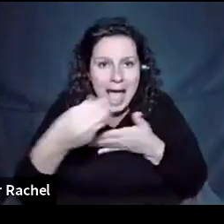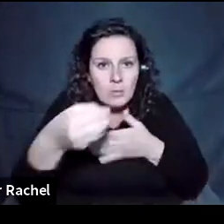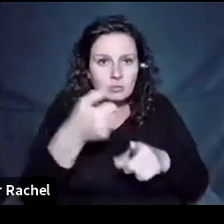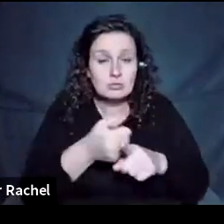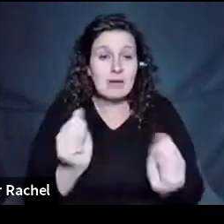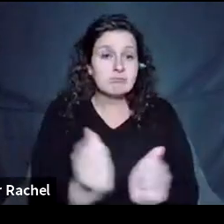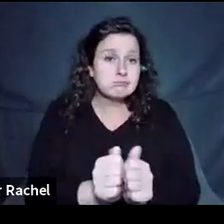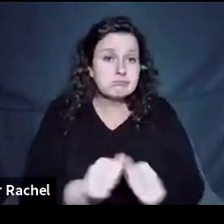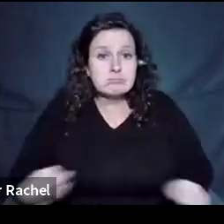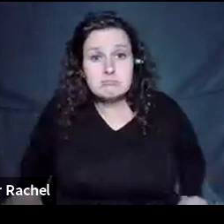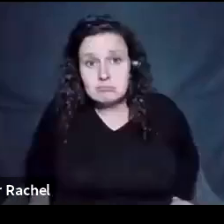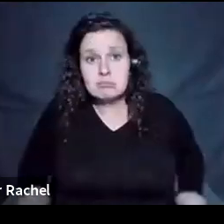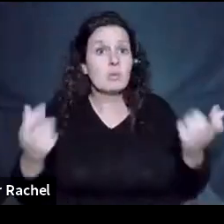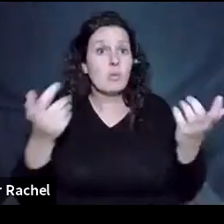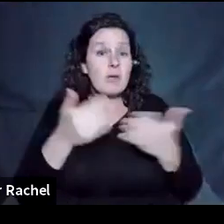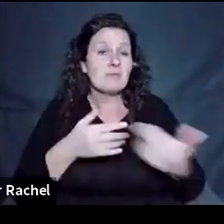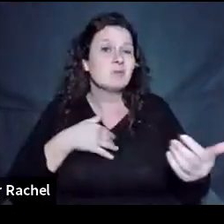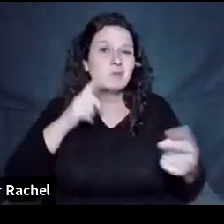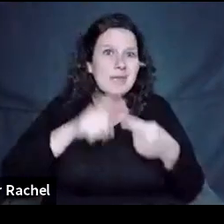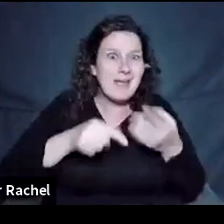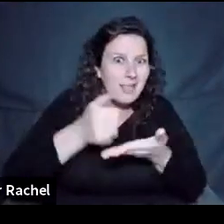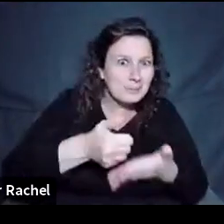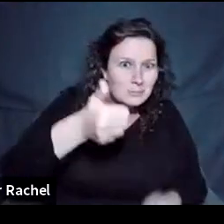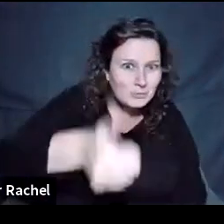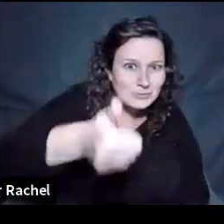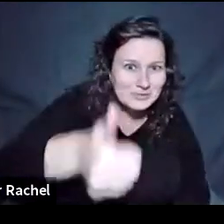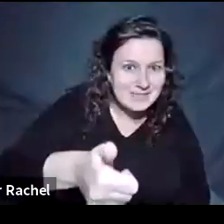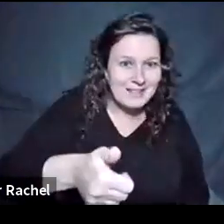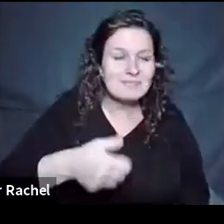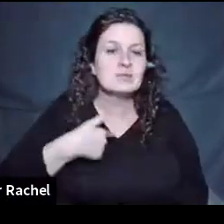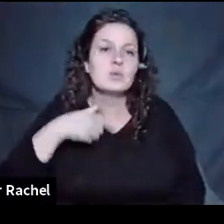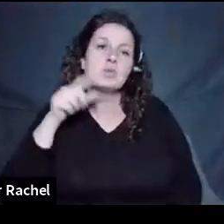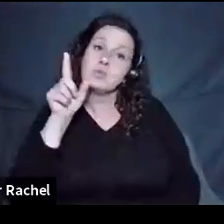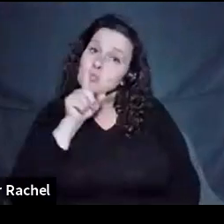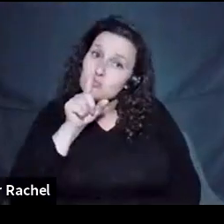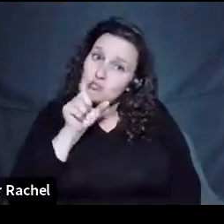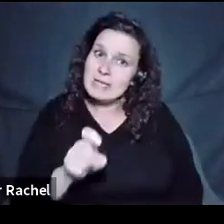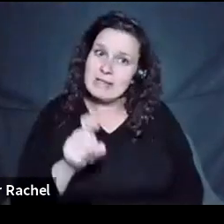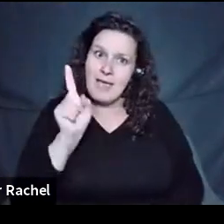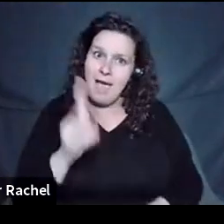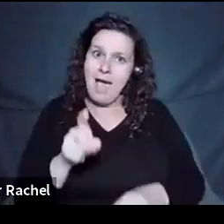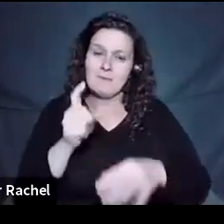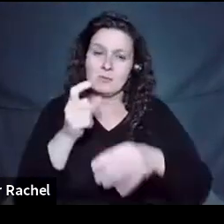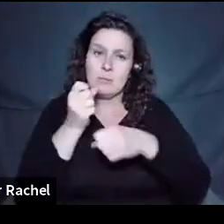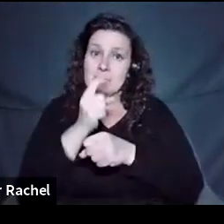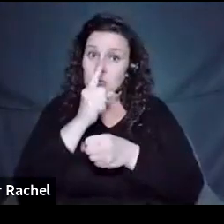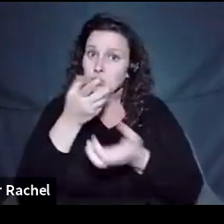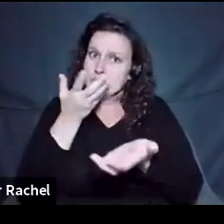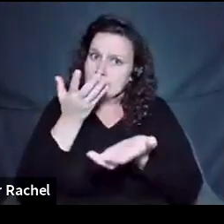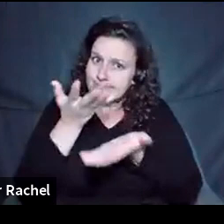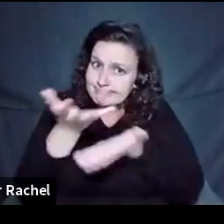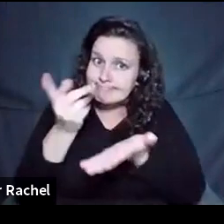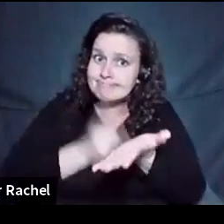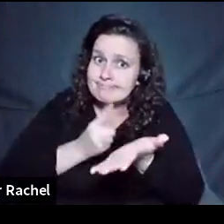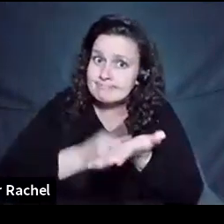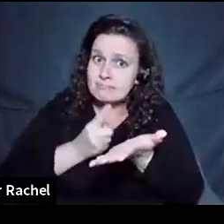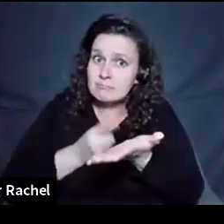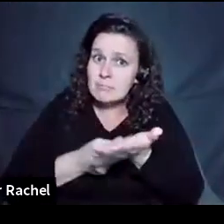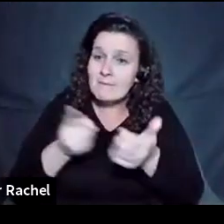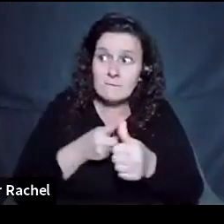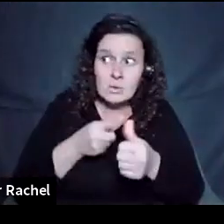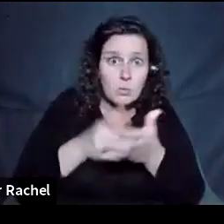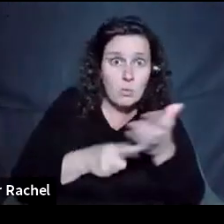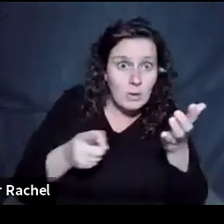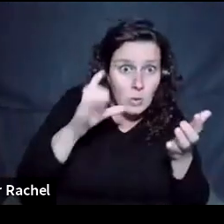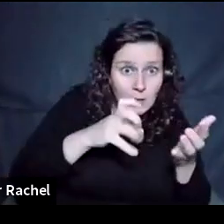You can't help yourself. So you really need to make sure that you have these conversations about what are you looking for and what are